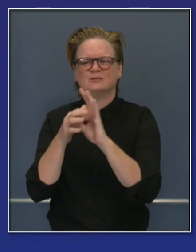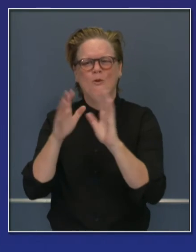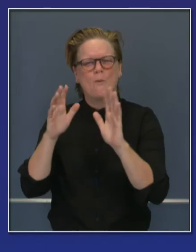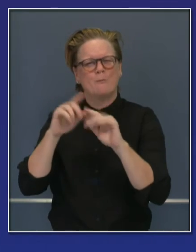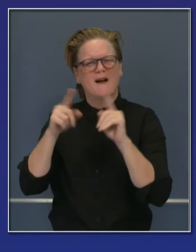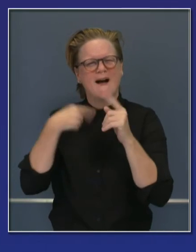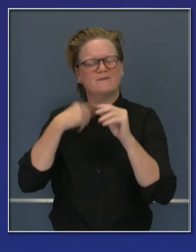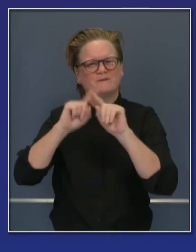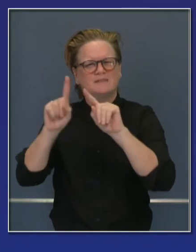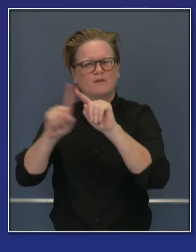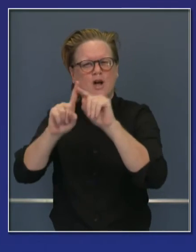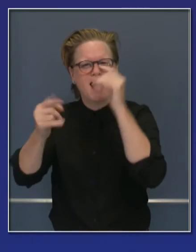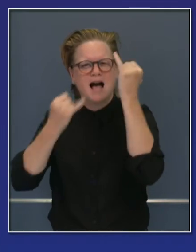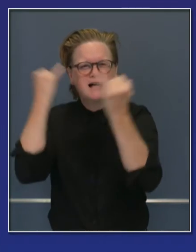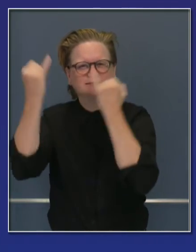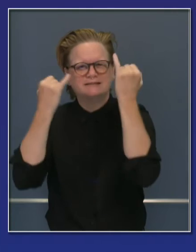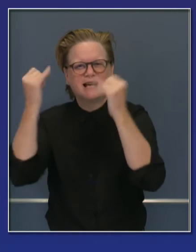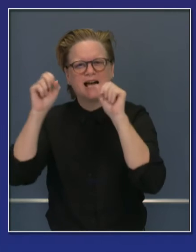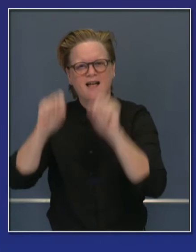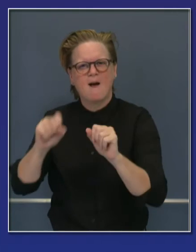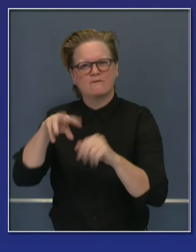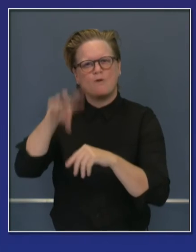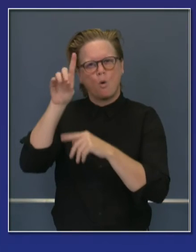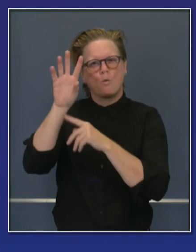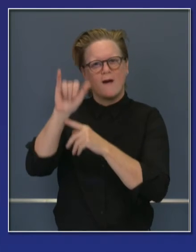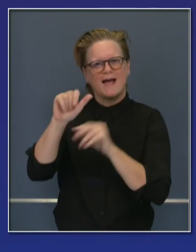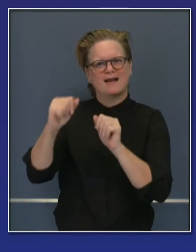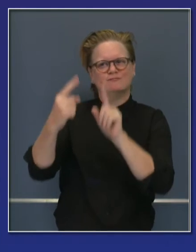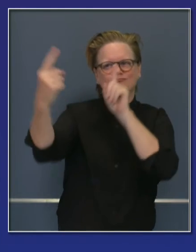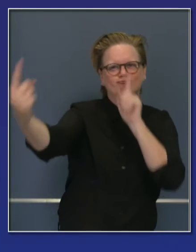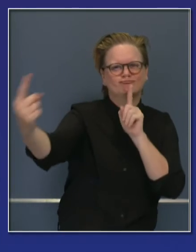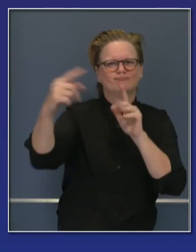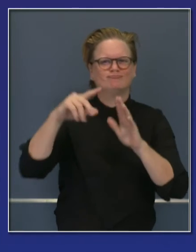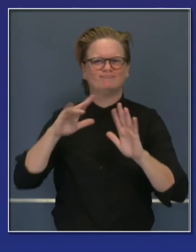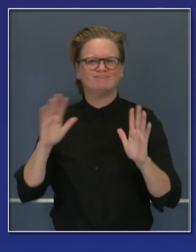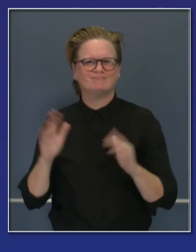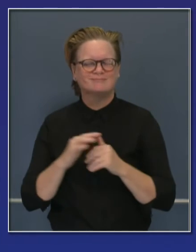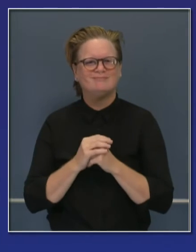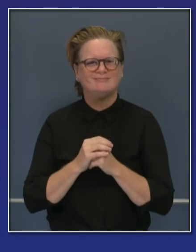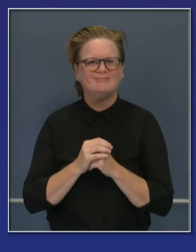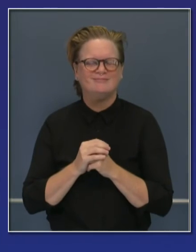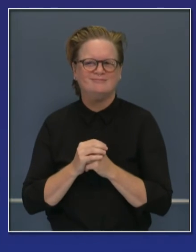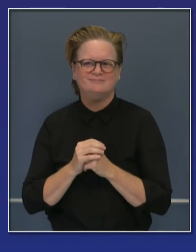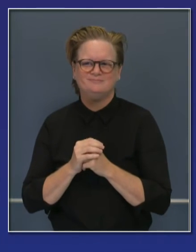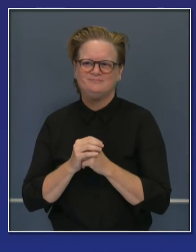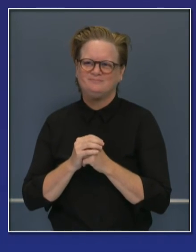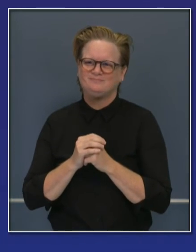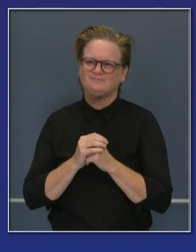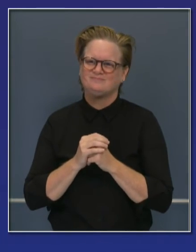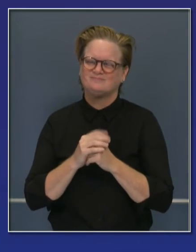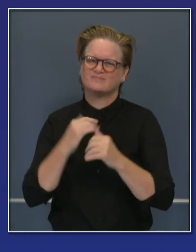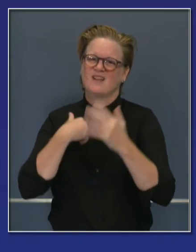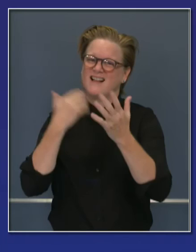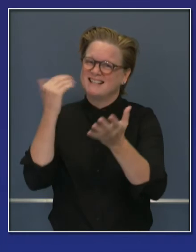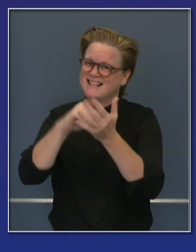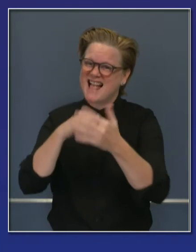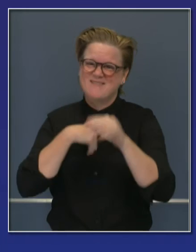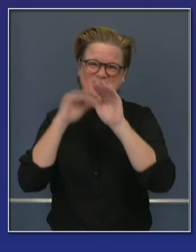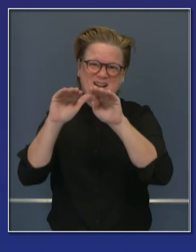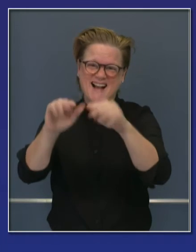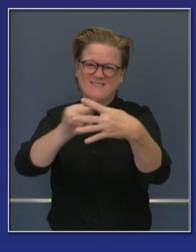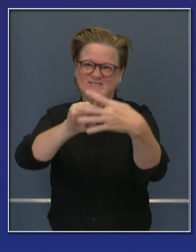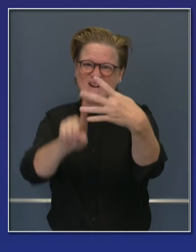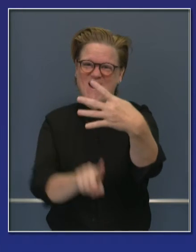So as we end every time, and before I kick it back over to the governor and open it up for questions, just remind you of these 4 basic things.